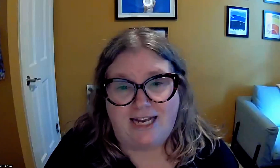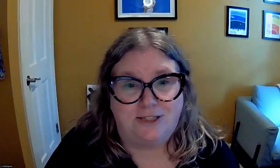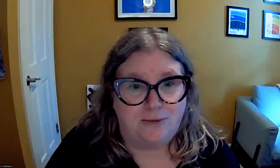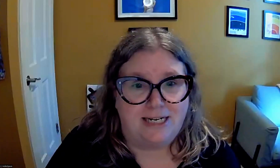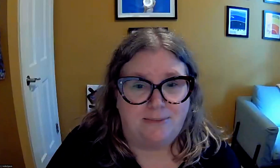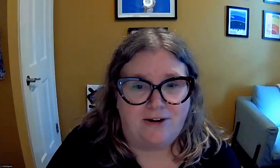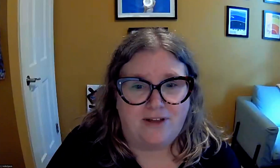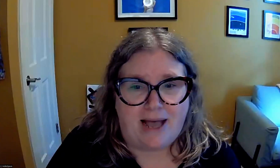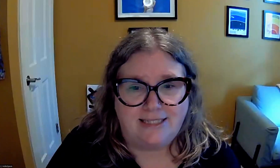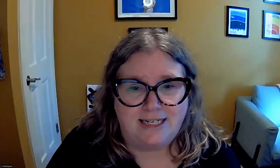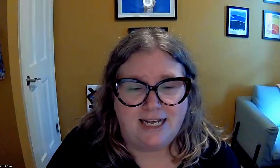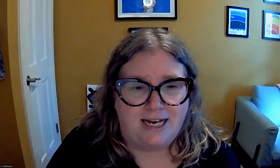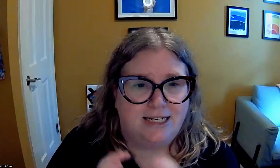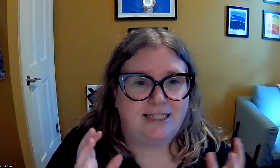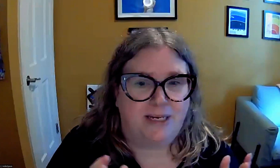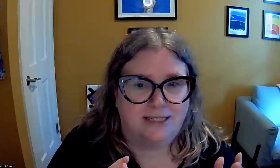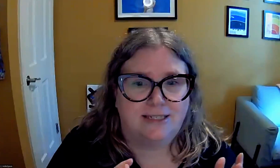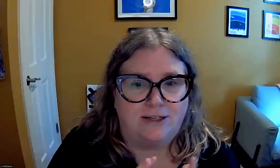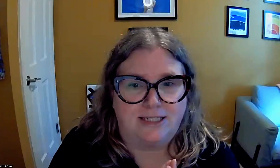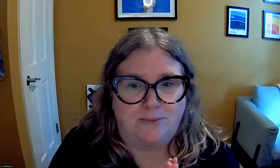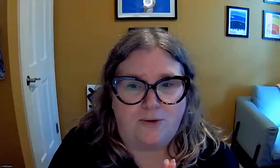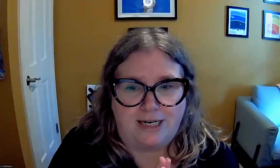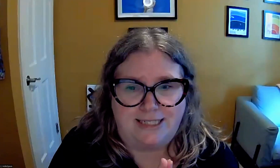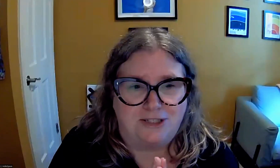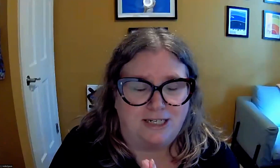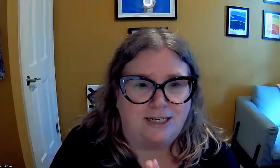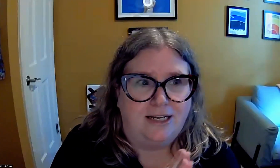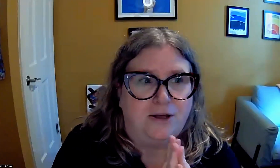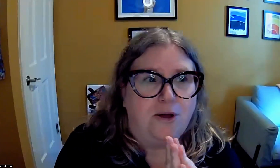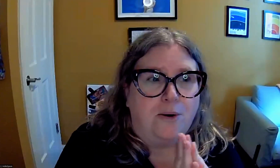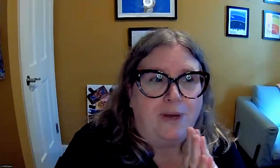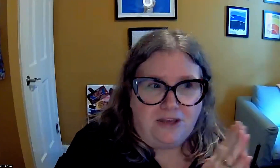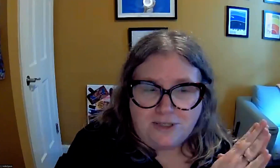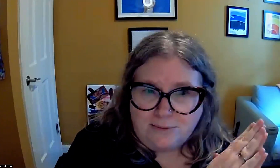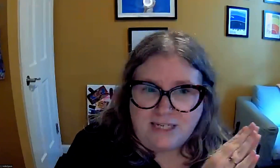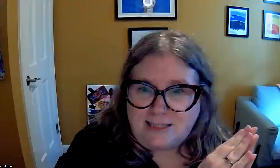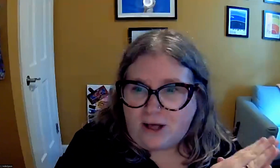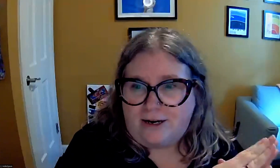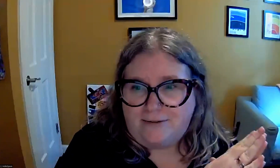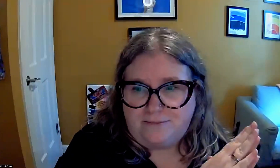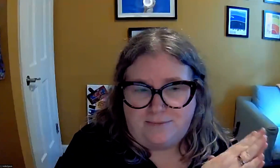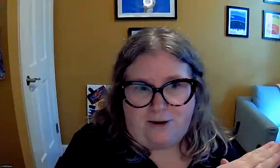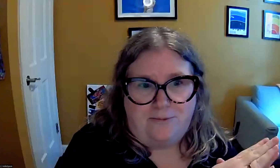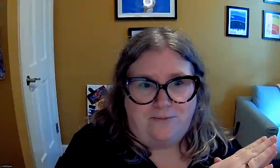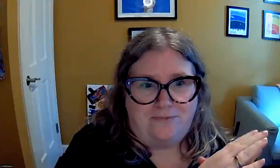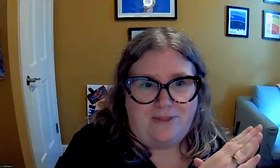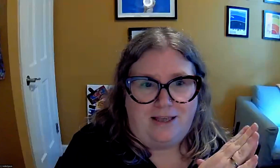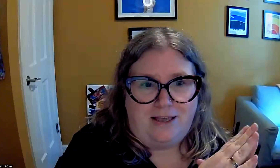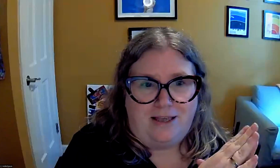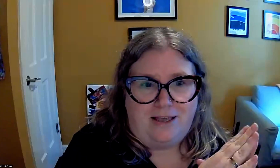cash and a tremendous amount of capacity, and IndieSpace is still a small organization. We used to be smaller